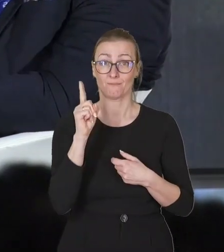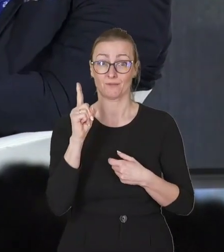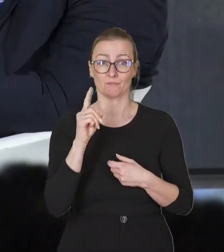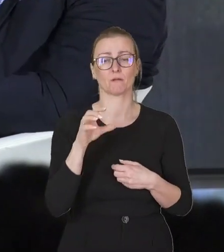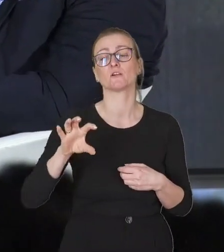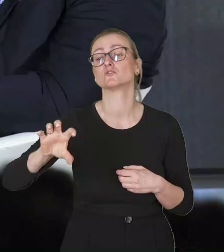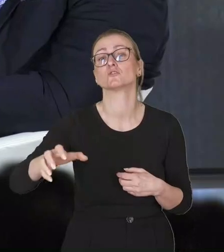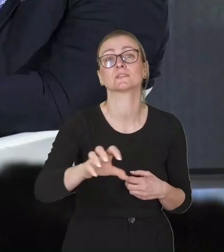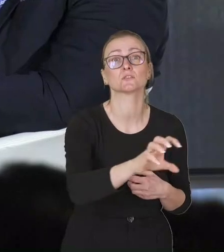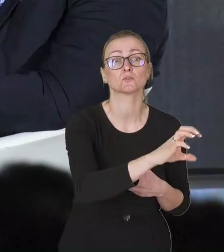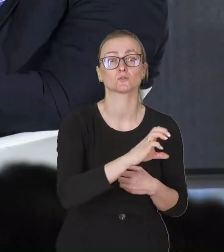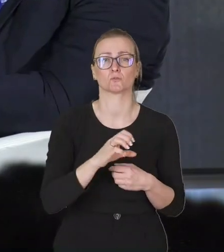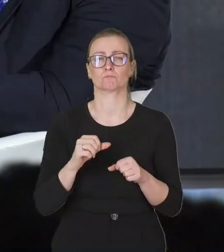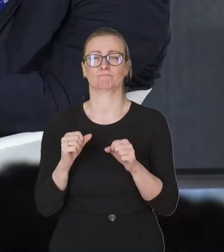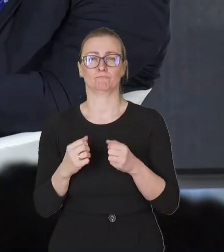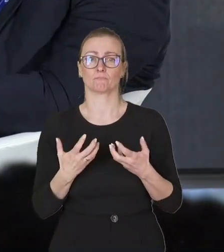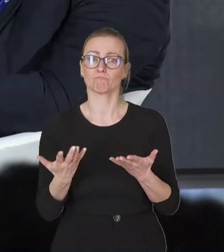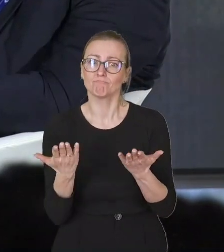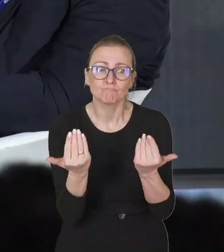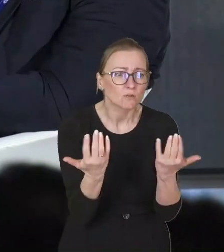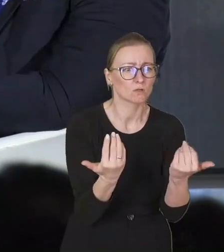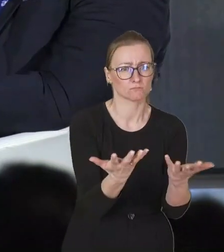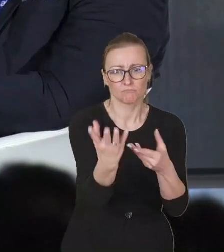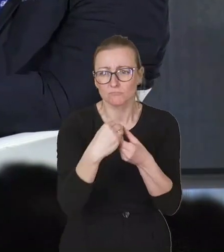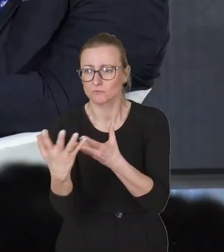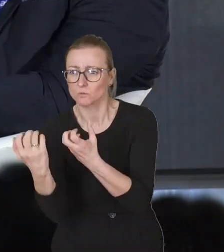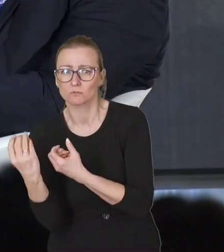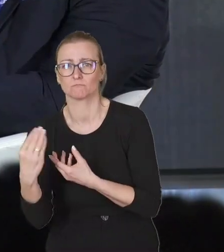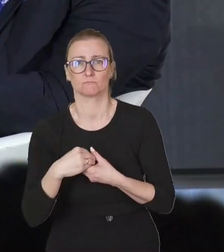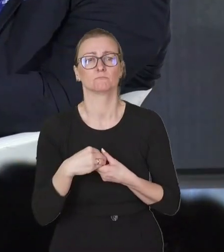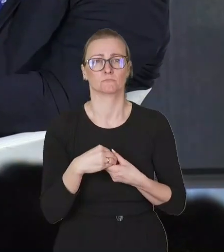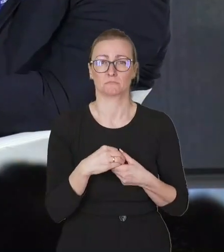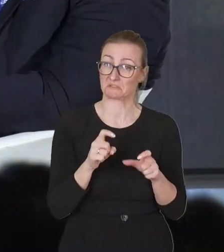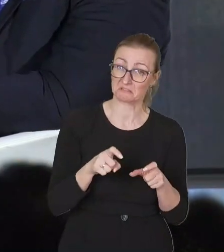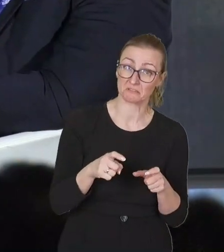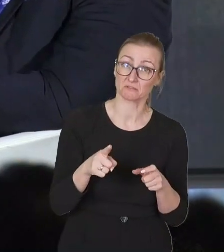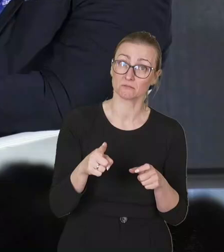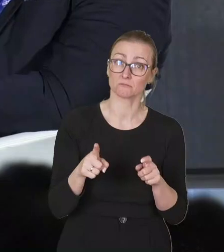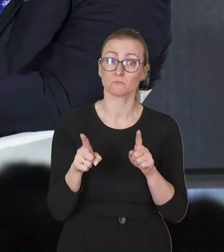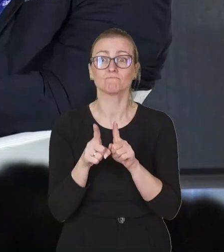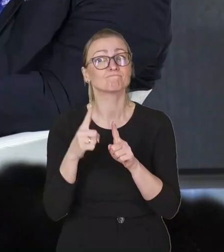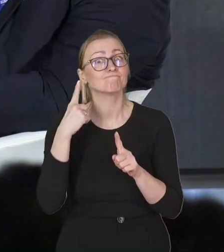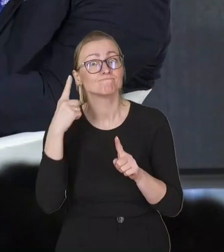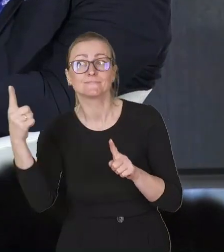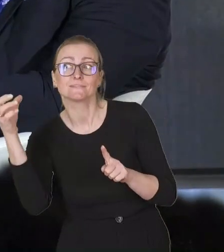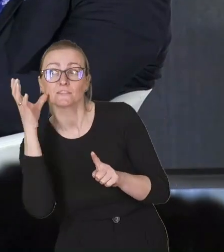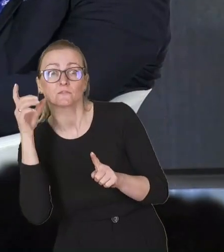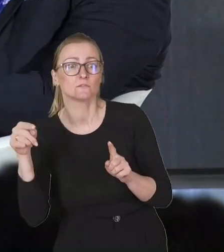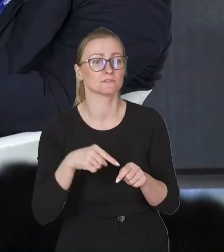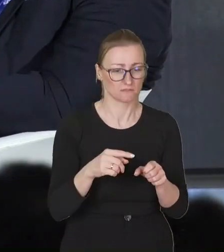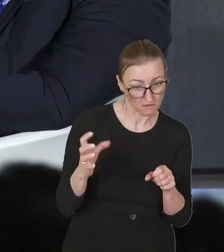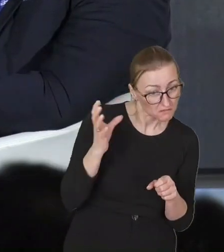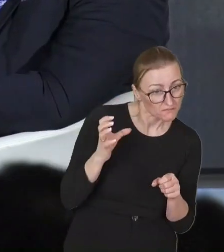not the full agenda, should be encouraged to concentrate, but the selection of these priorities should